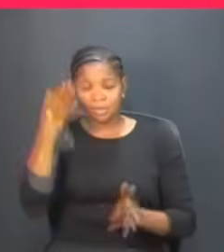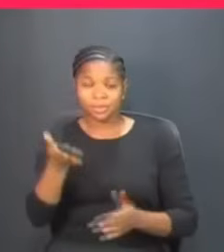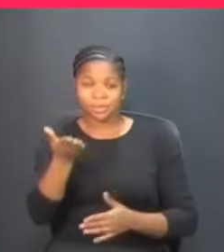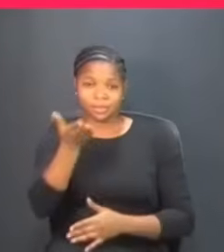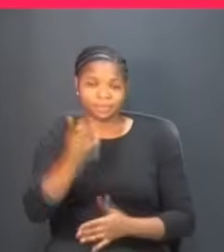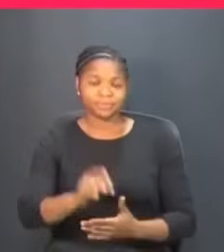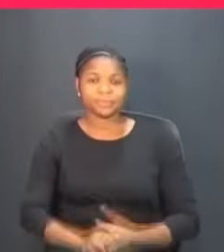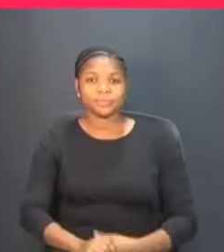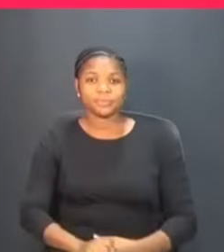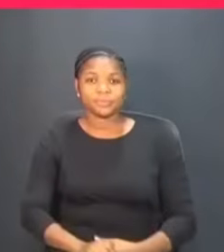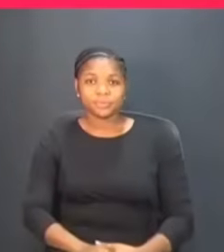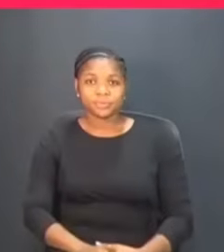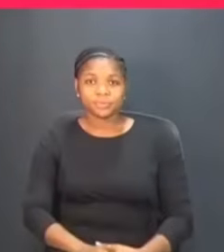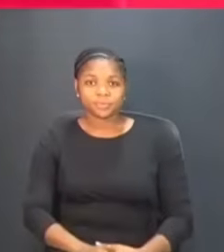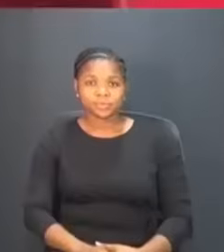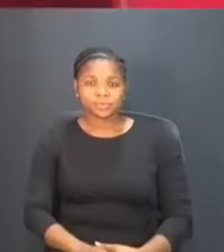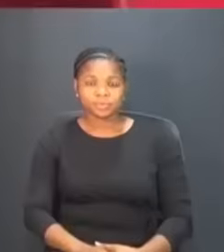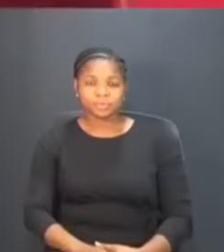Mr. Speaker,